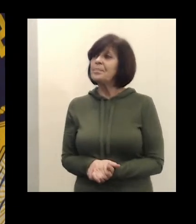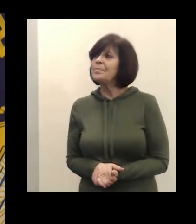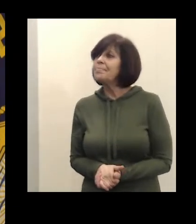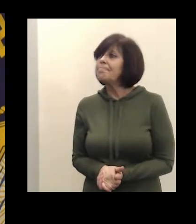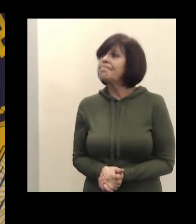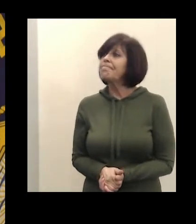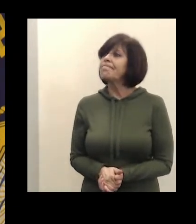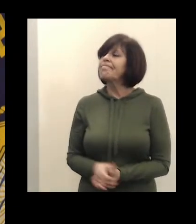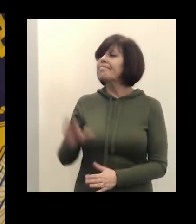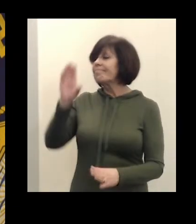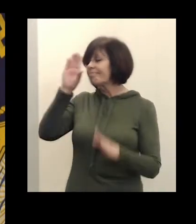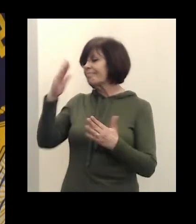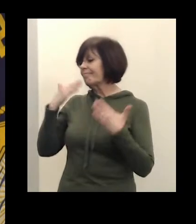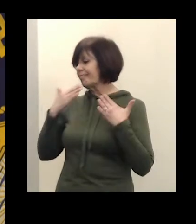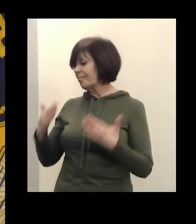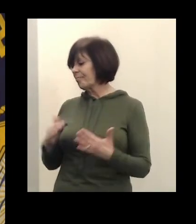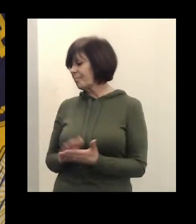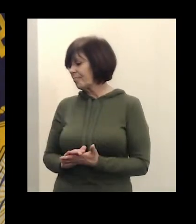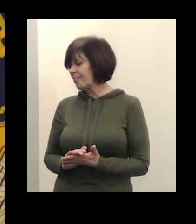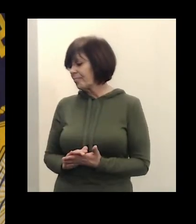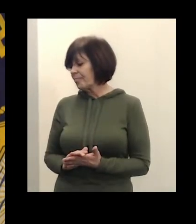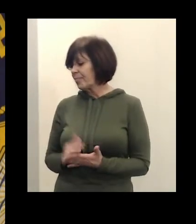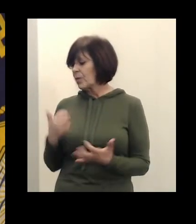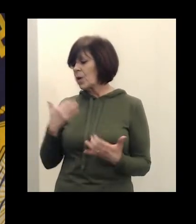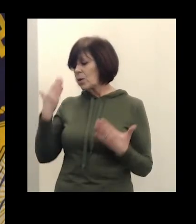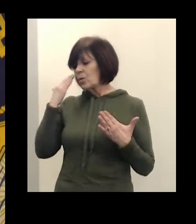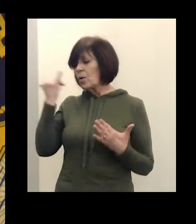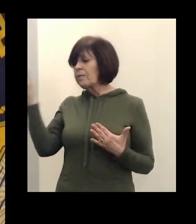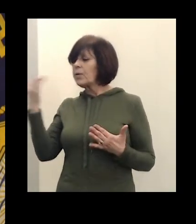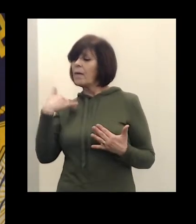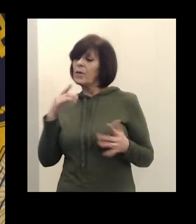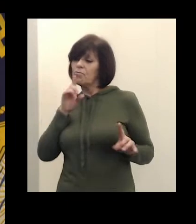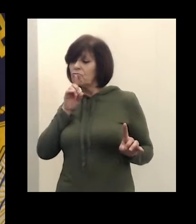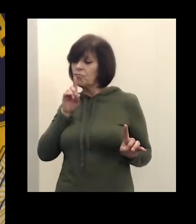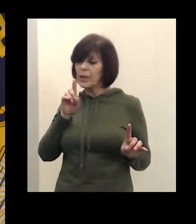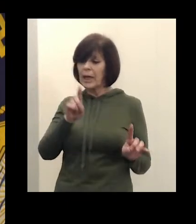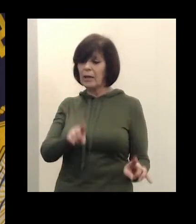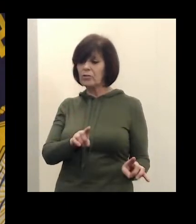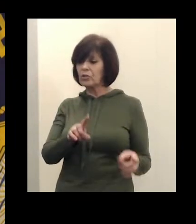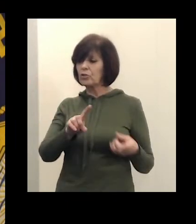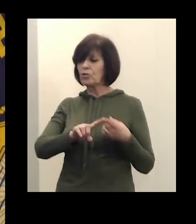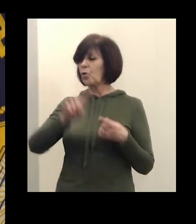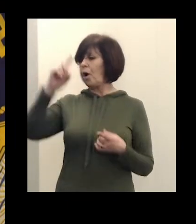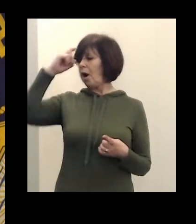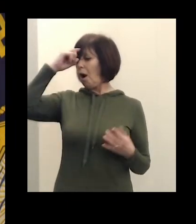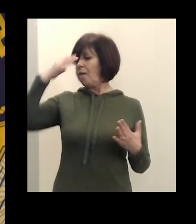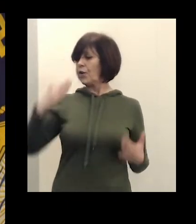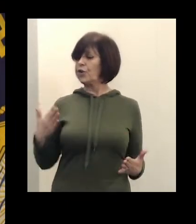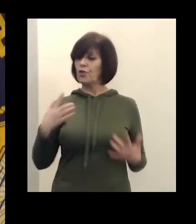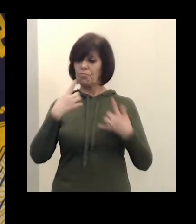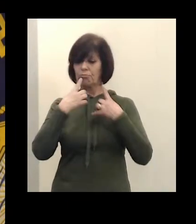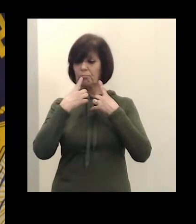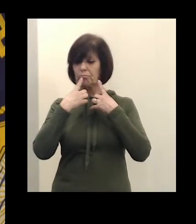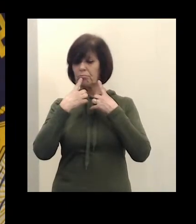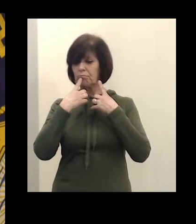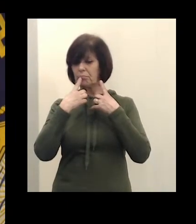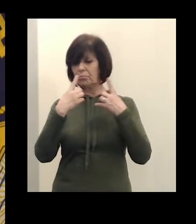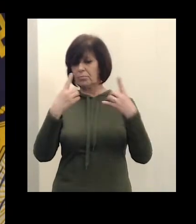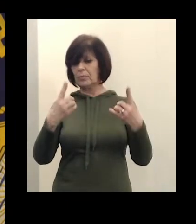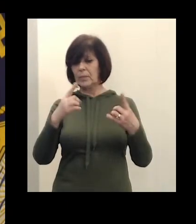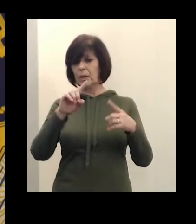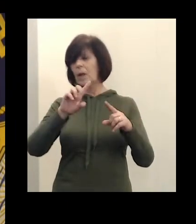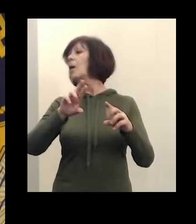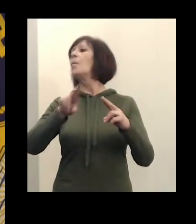Hi, thank you. I wanted to know if you had any reaction to the governor's announcement of her budget